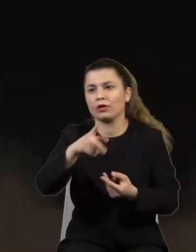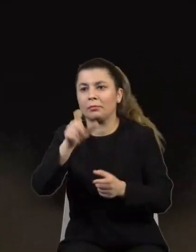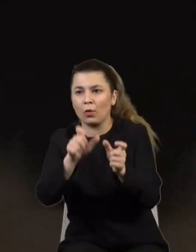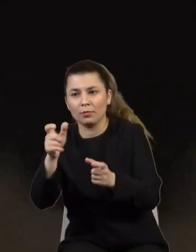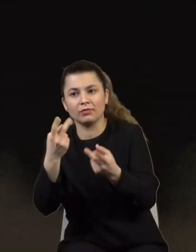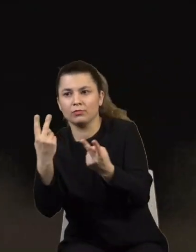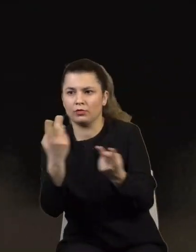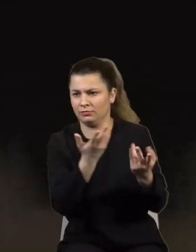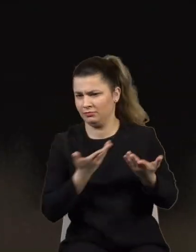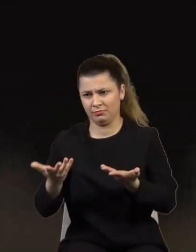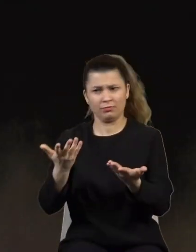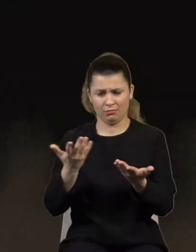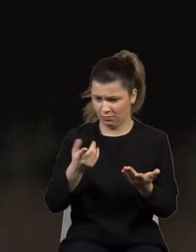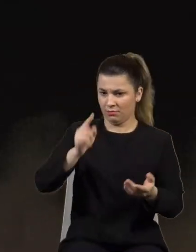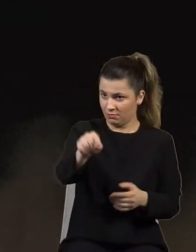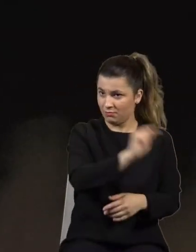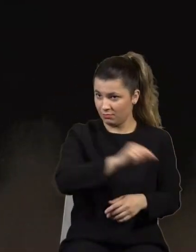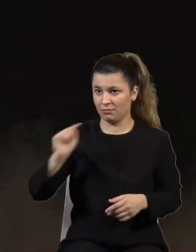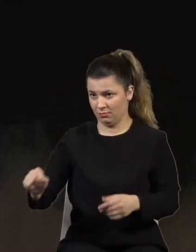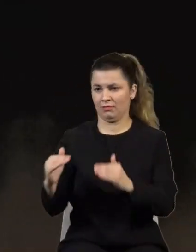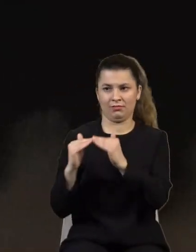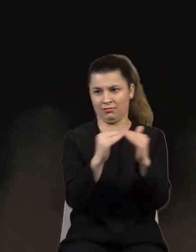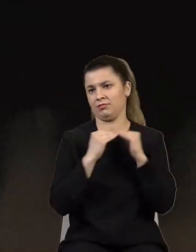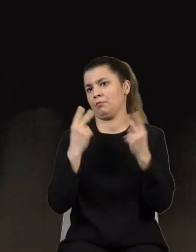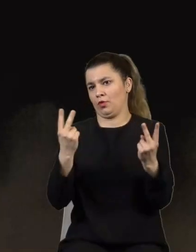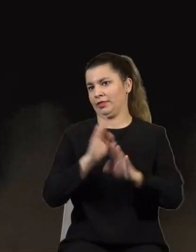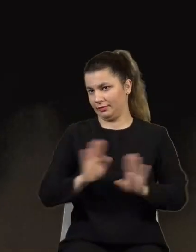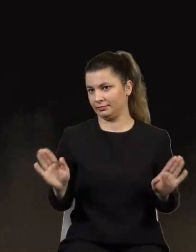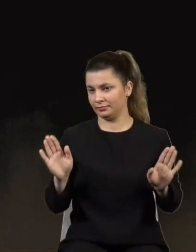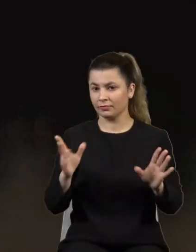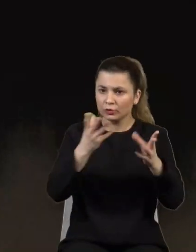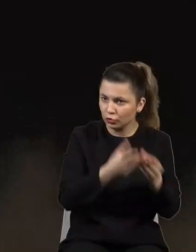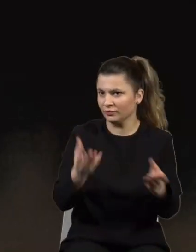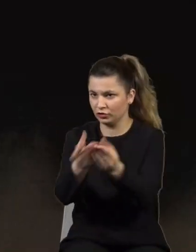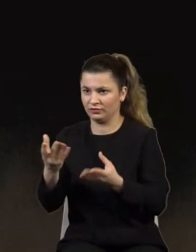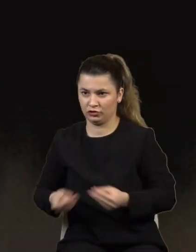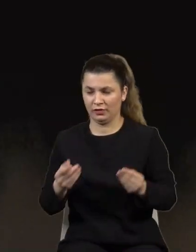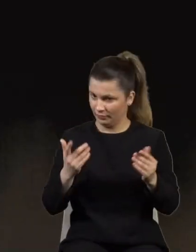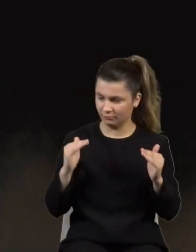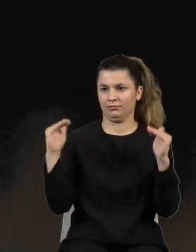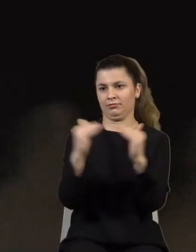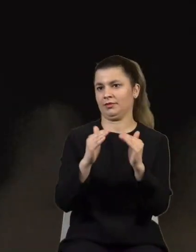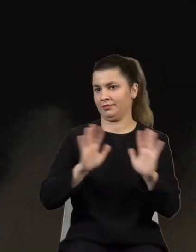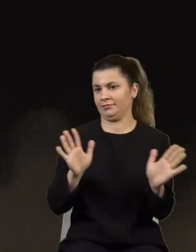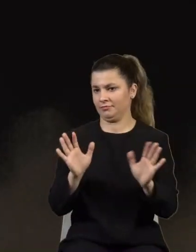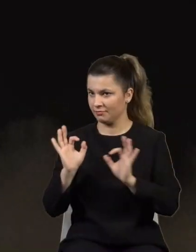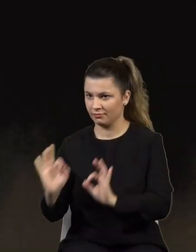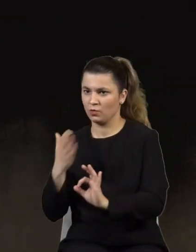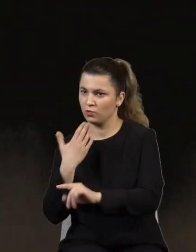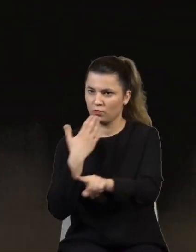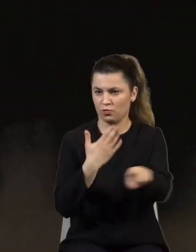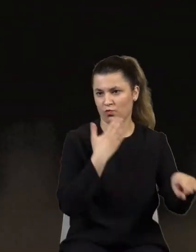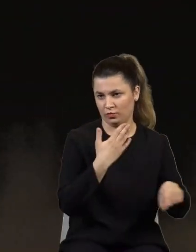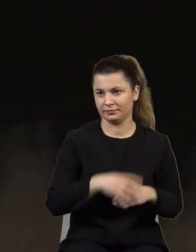programs integrate all those concepts at the same time and from the very beginning, and that founding